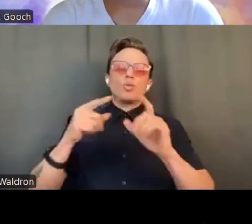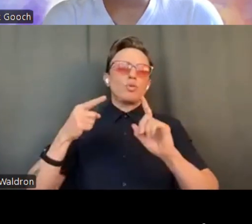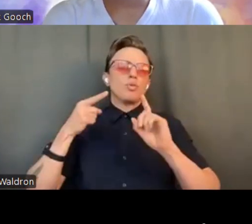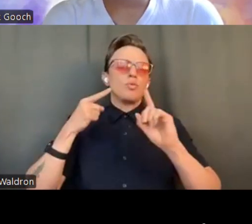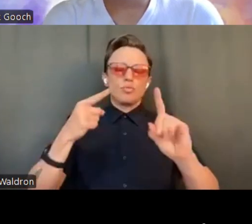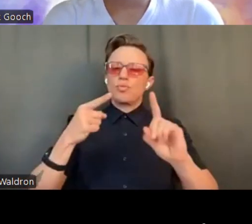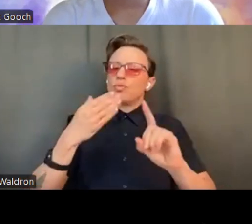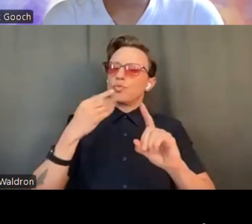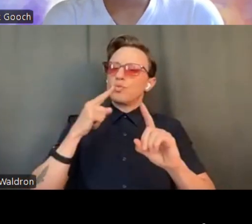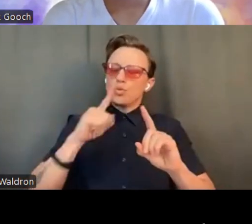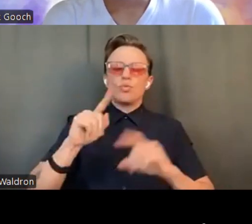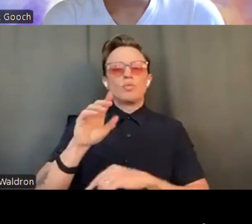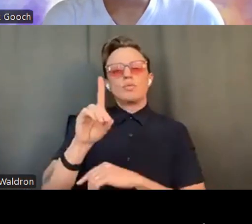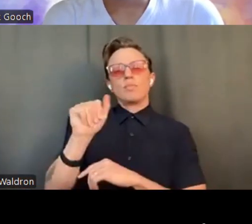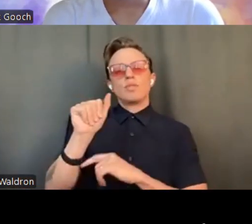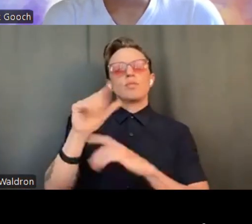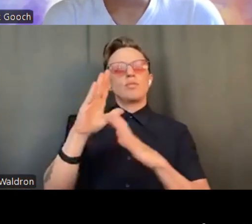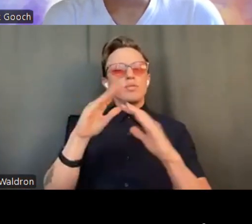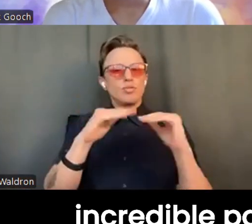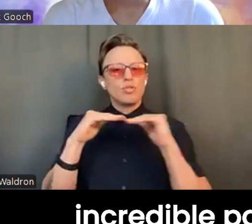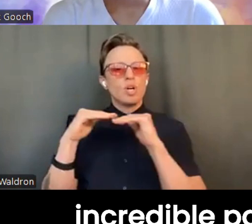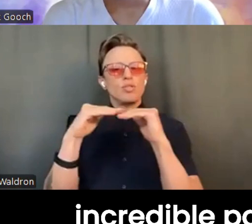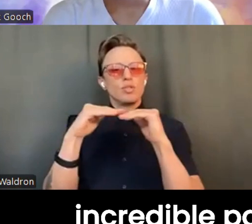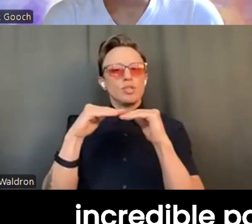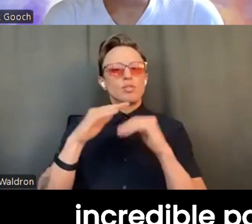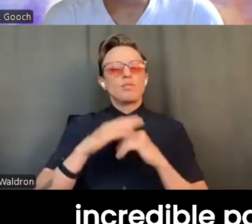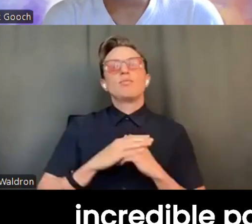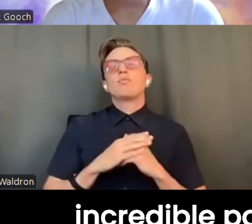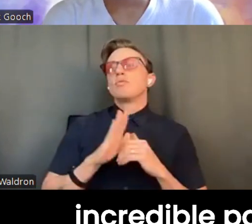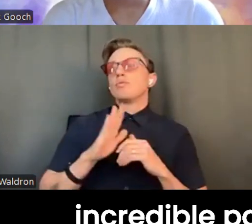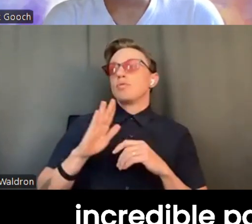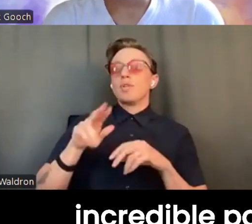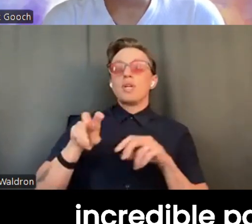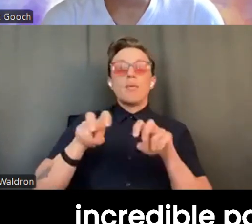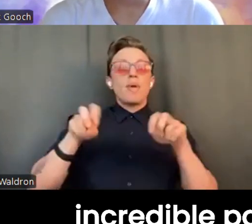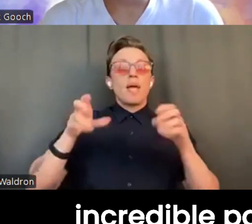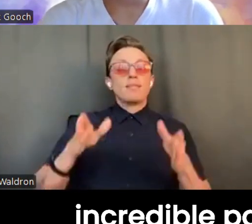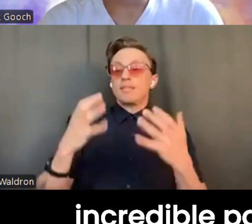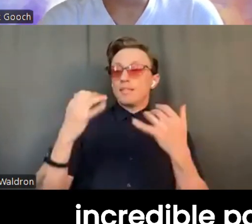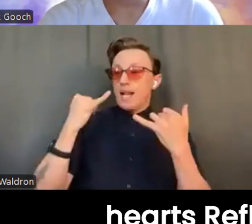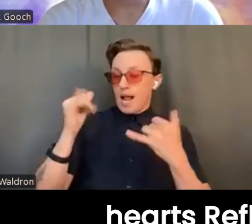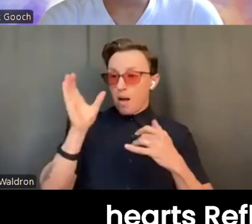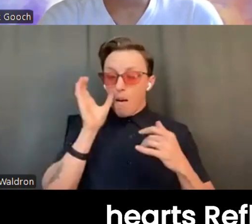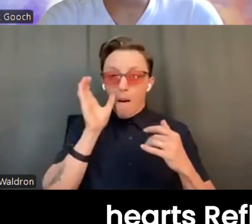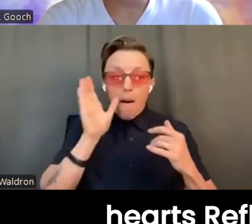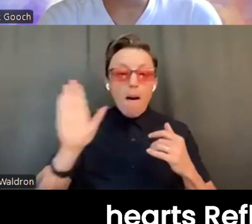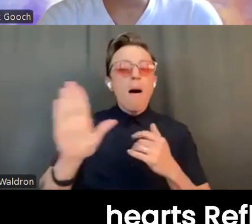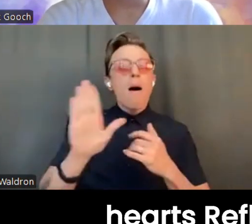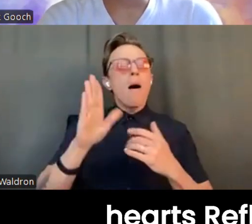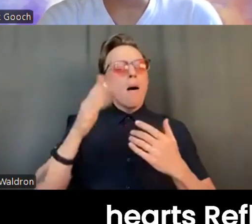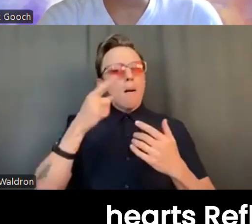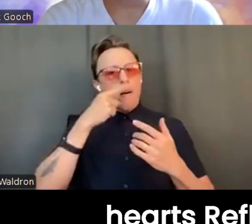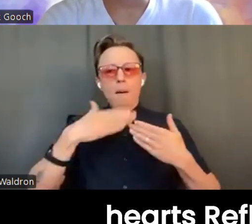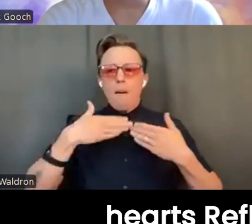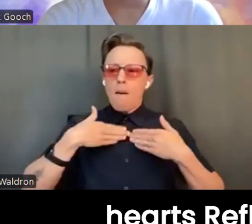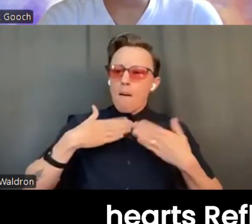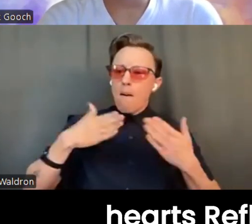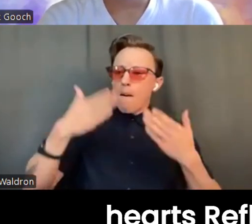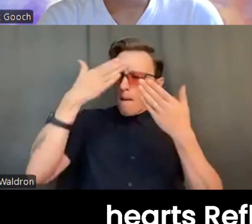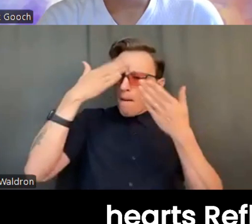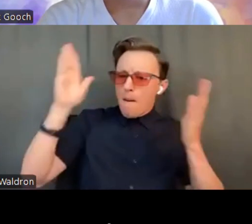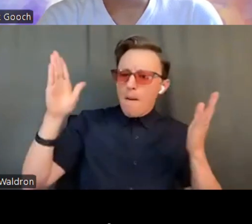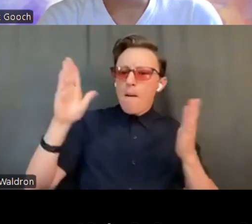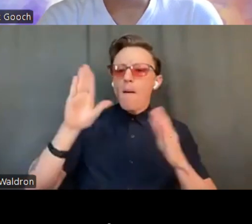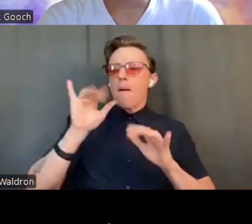disability justice. As we hear from our incredible panelists today, we invite you to listen with open hearts, reflect on the complexity of our